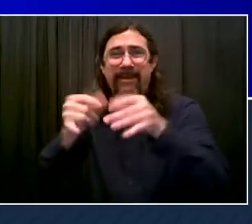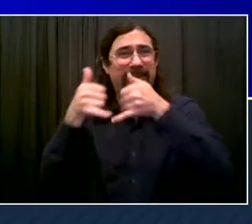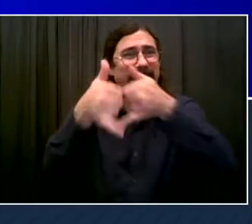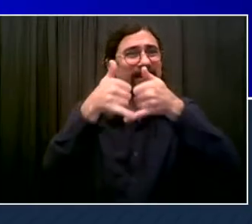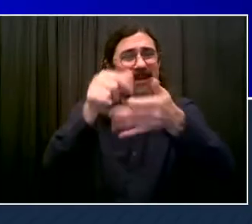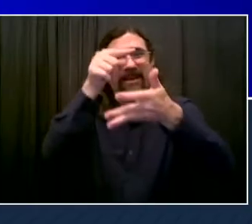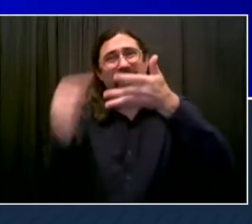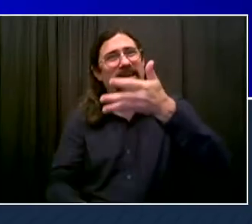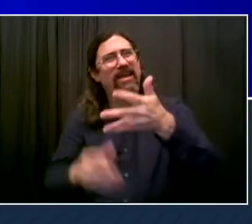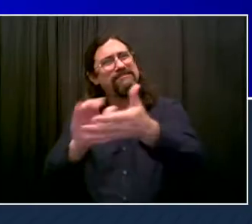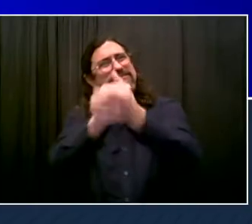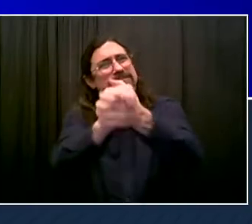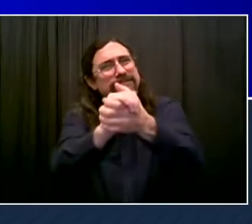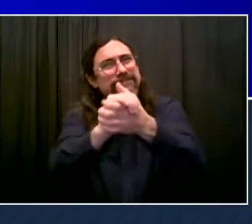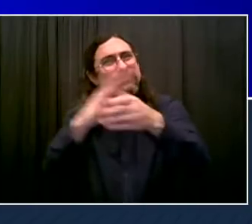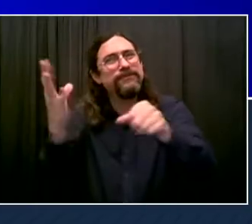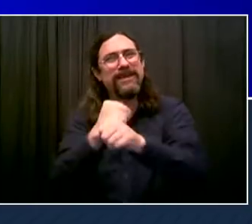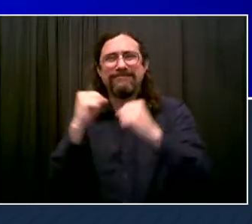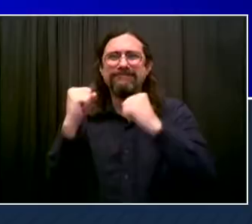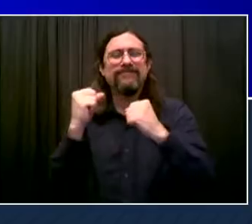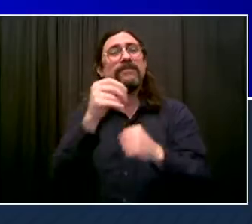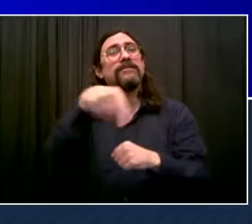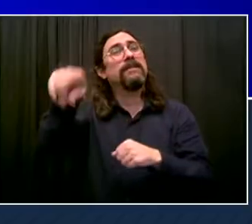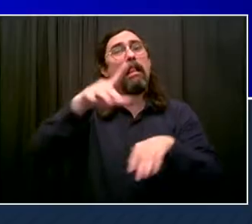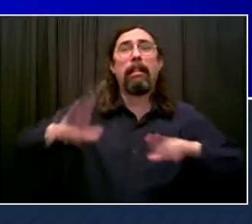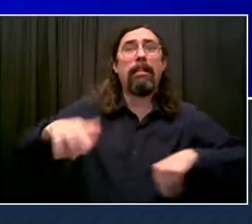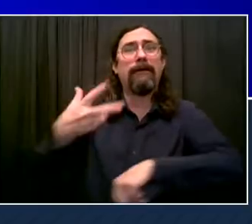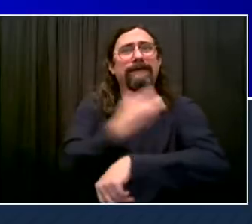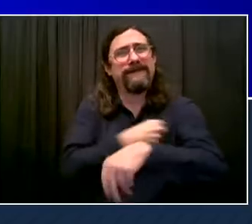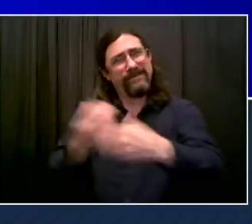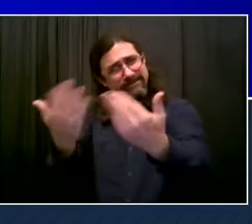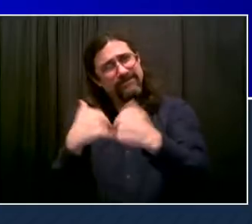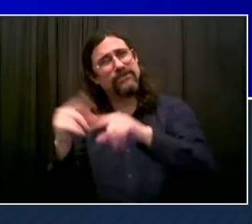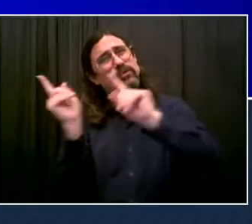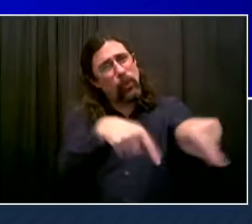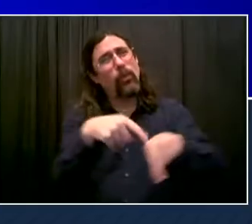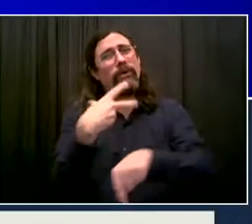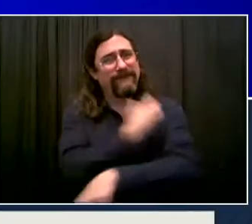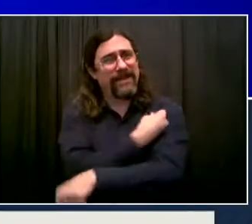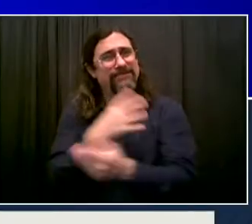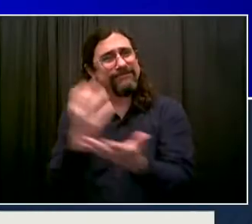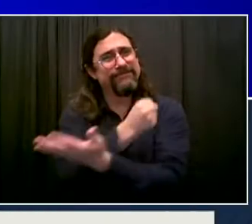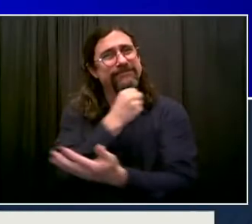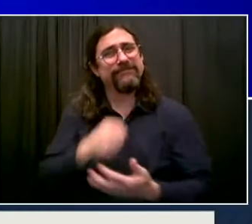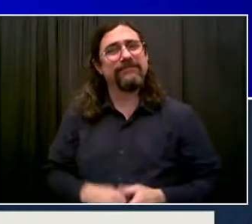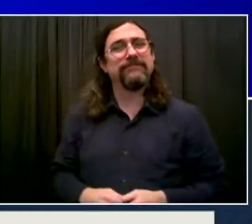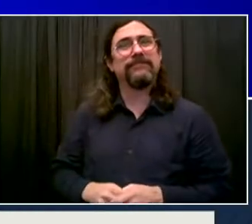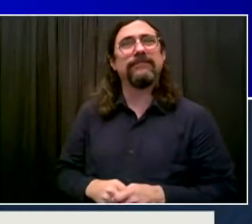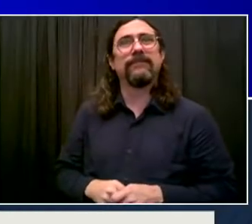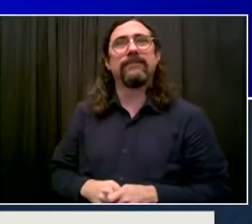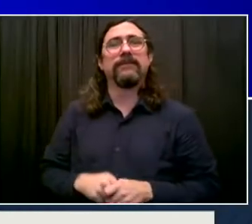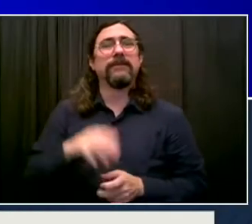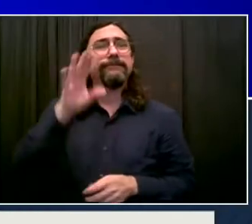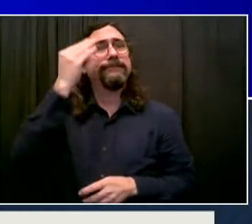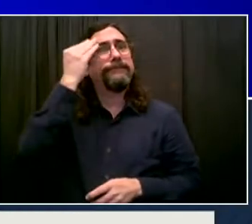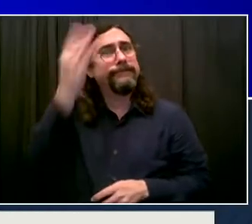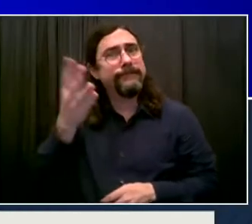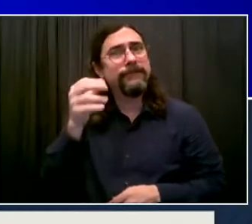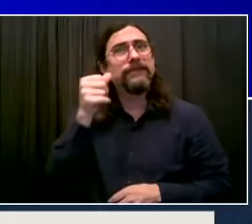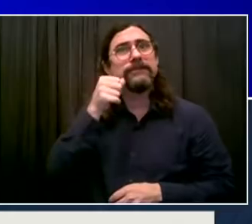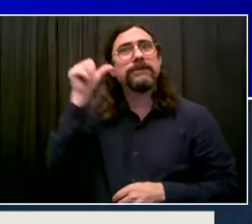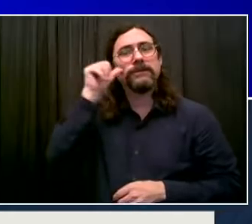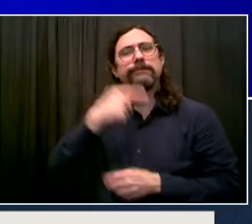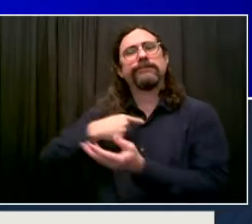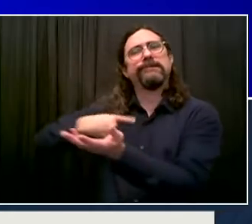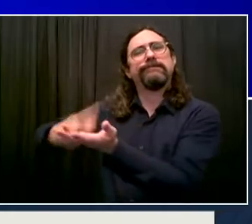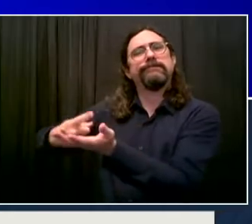powerful uptick in vaccination levels now that younger people can get vaccinated. In fact, New York City is ahead of the